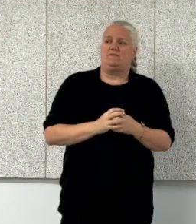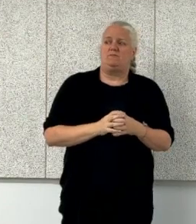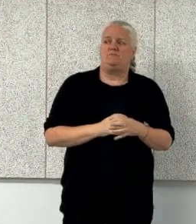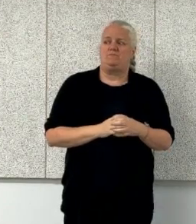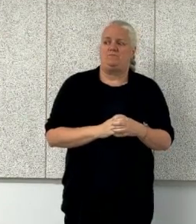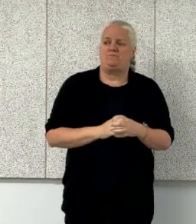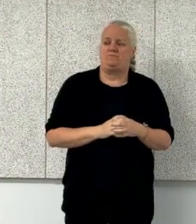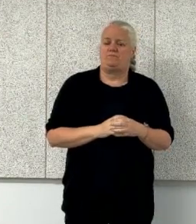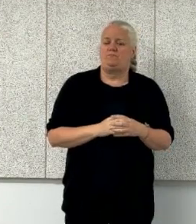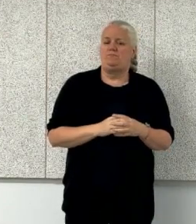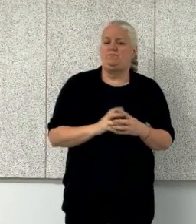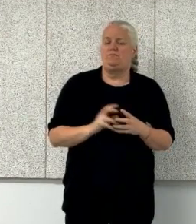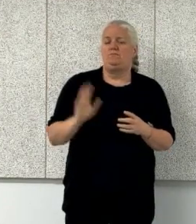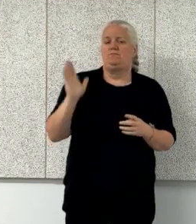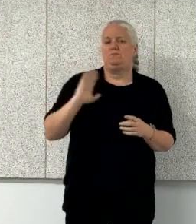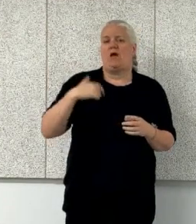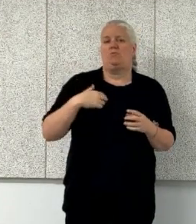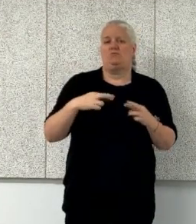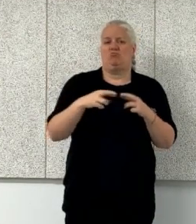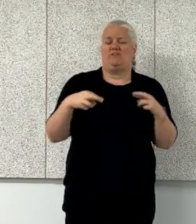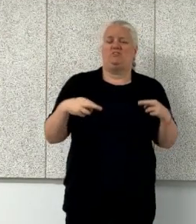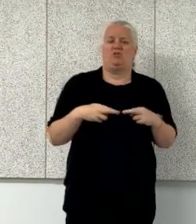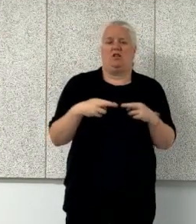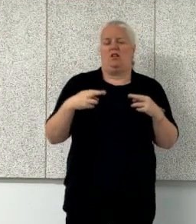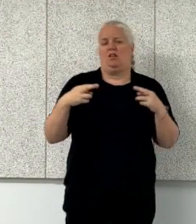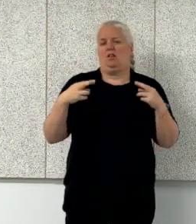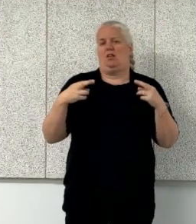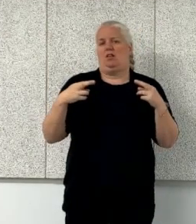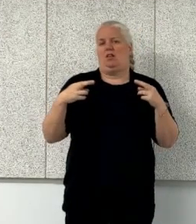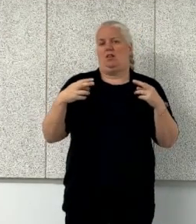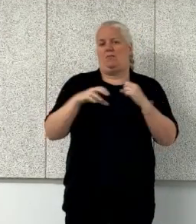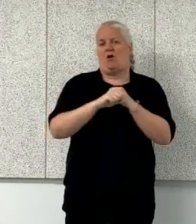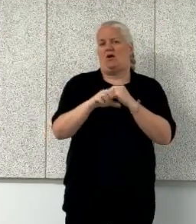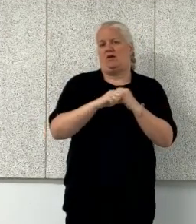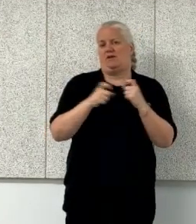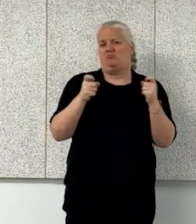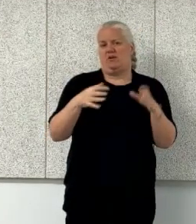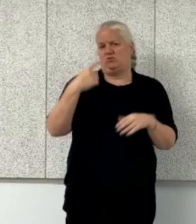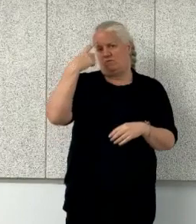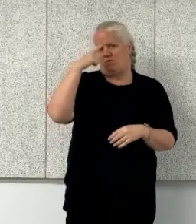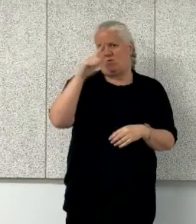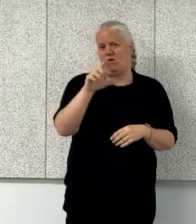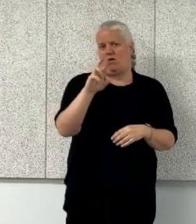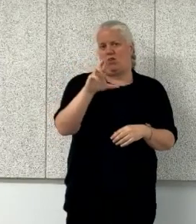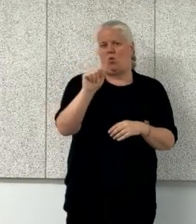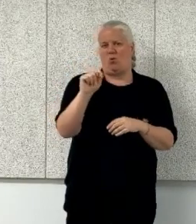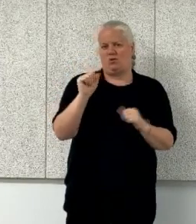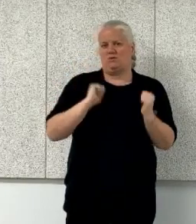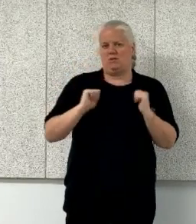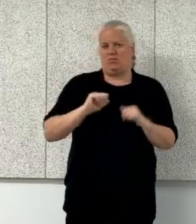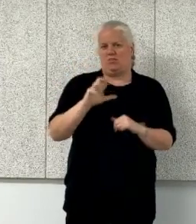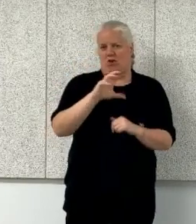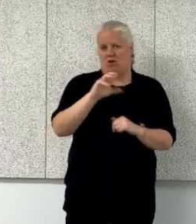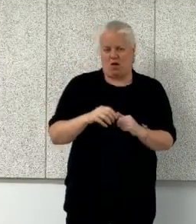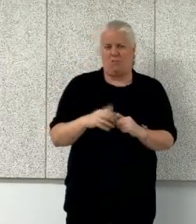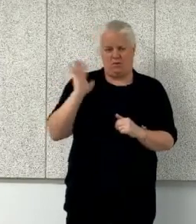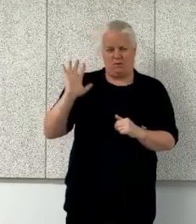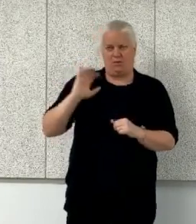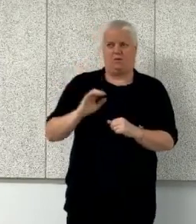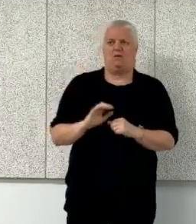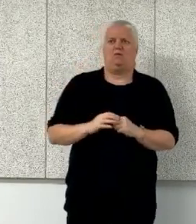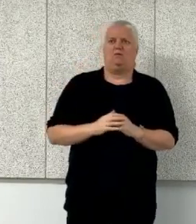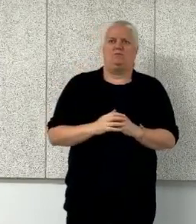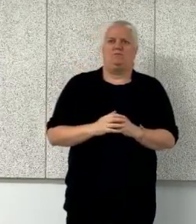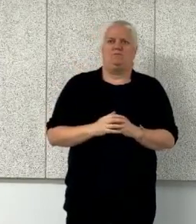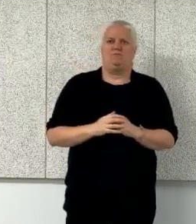when I was a regional marketing director for a LORT theater company, I remember being asked to back into a narrative